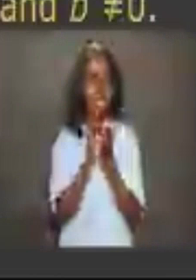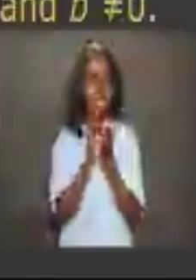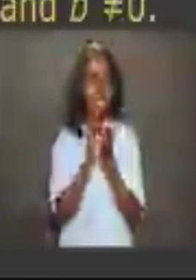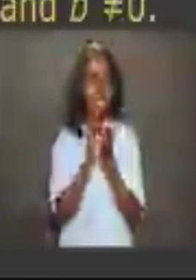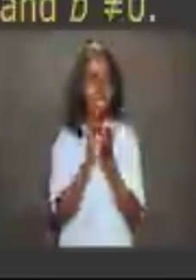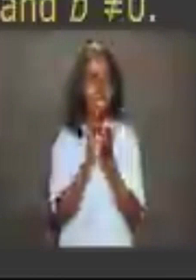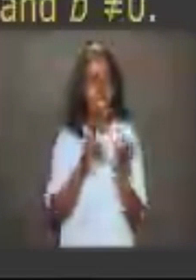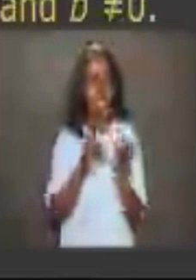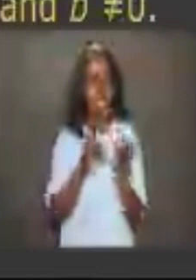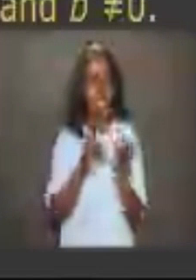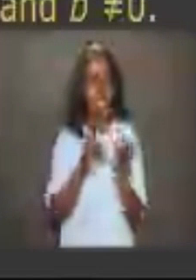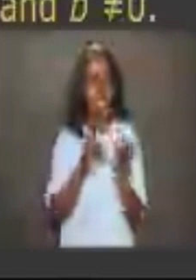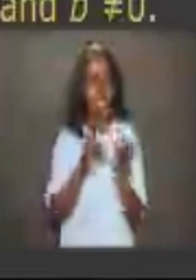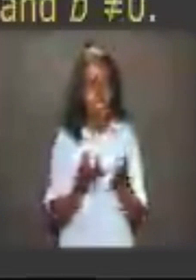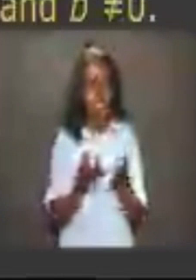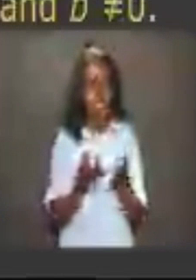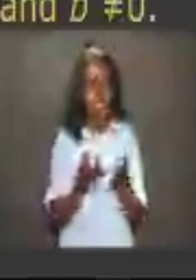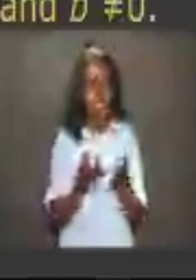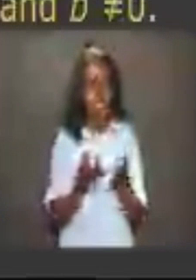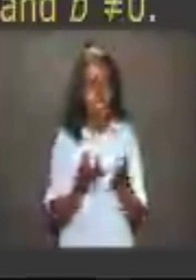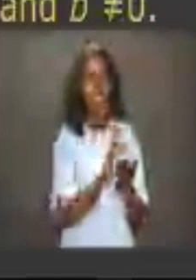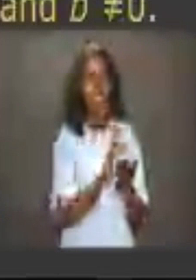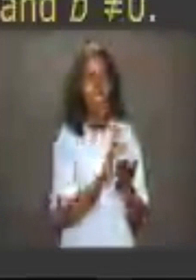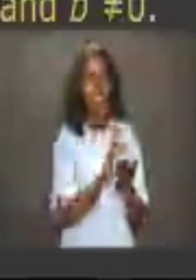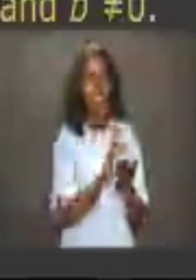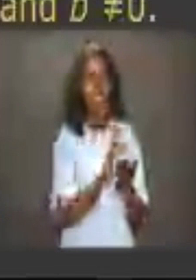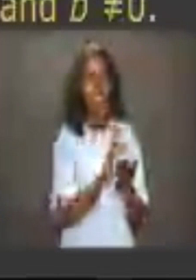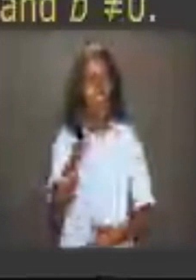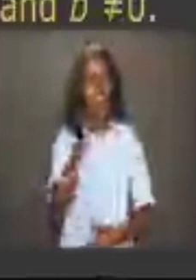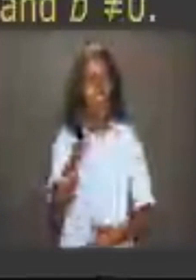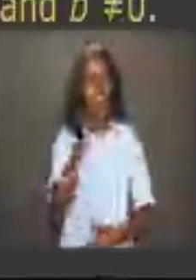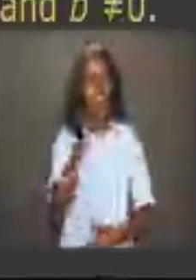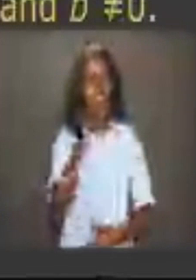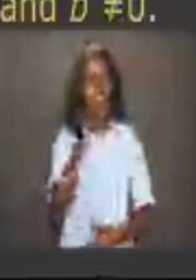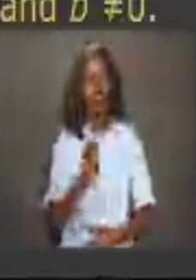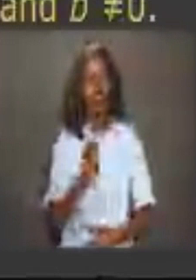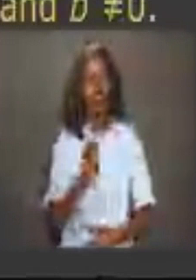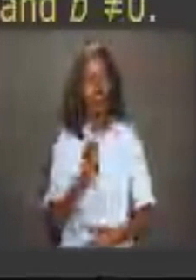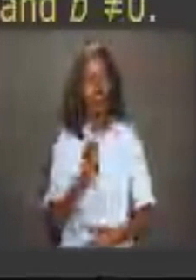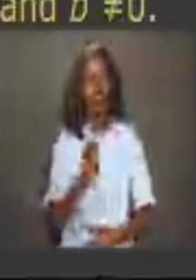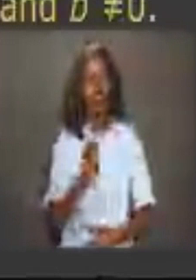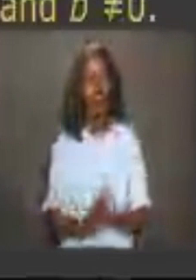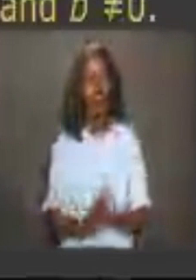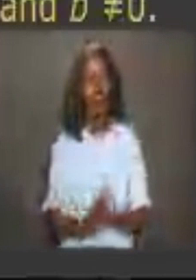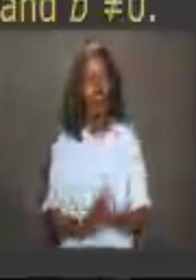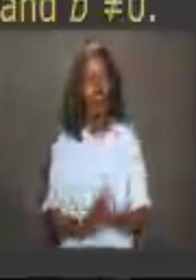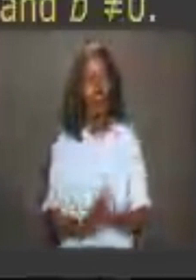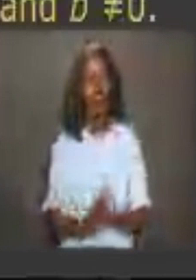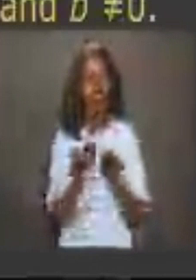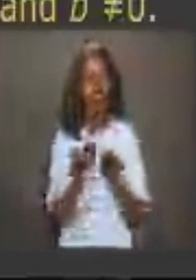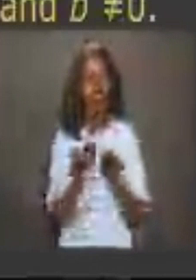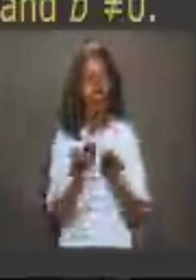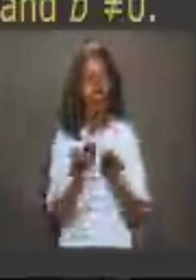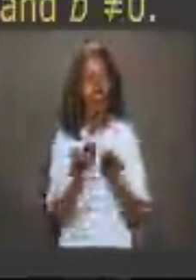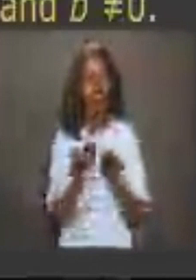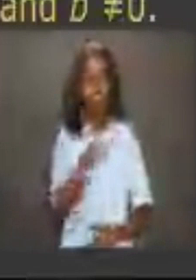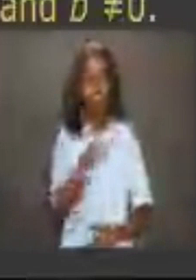expressed in the form A over B, where A and